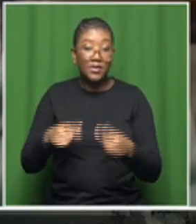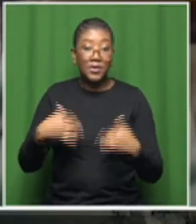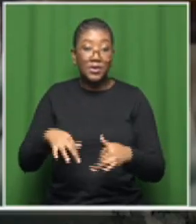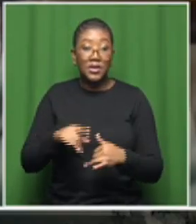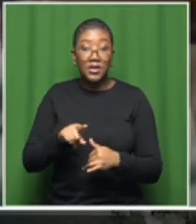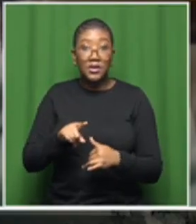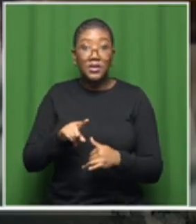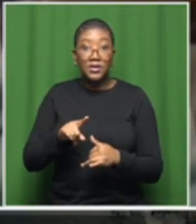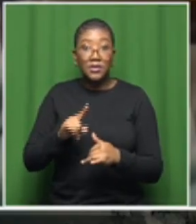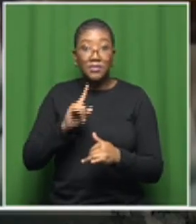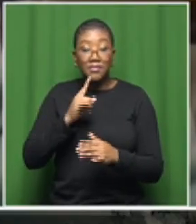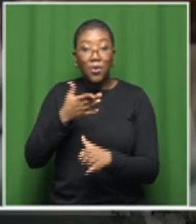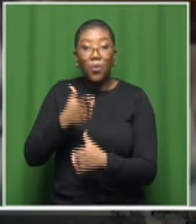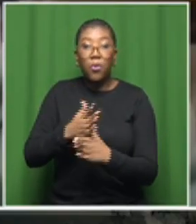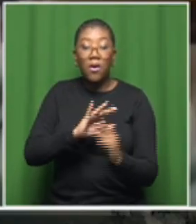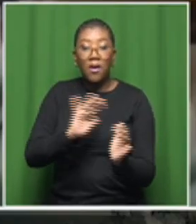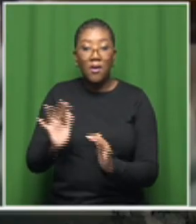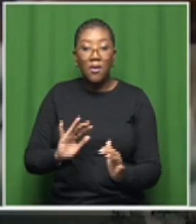that?